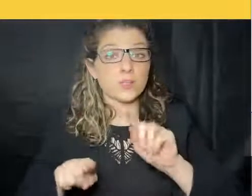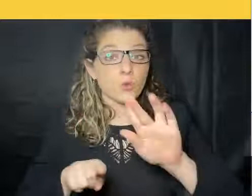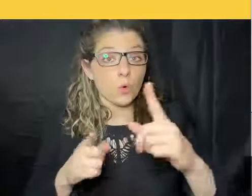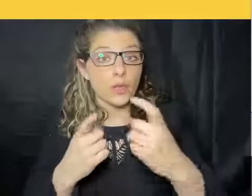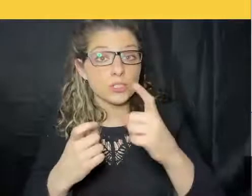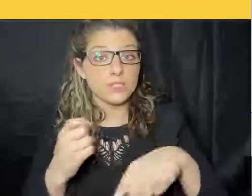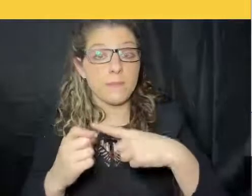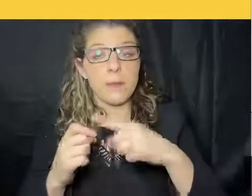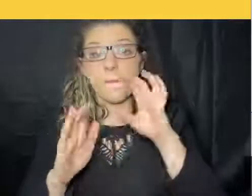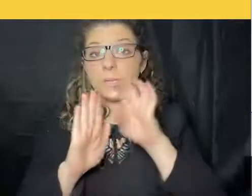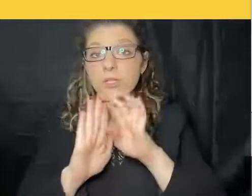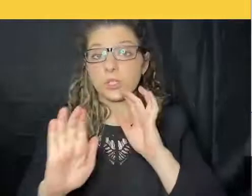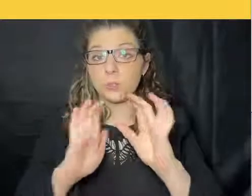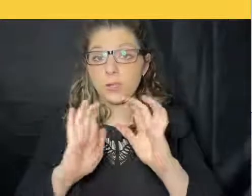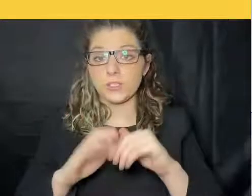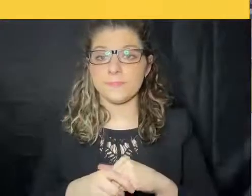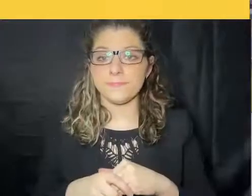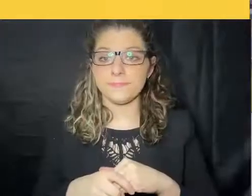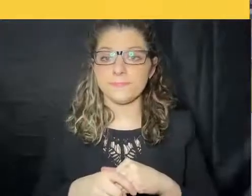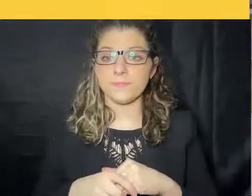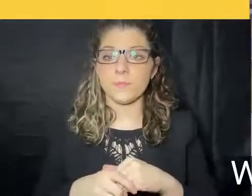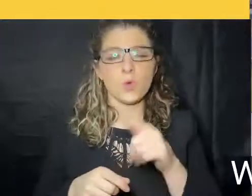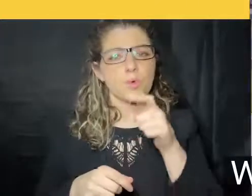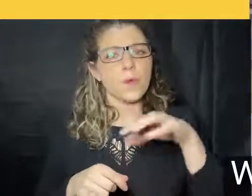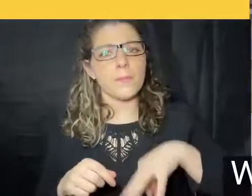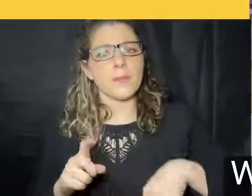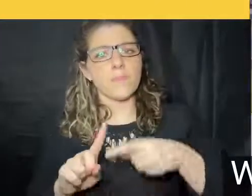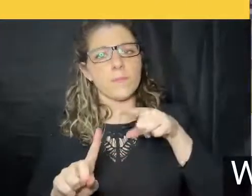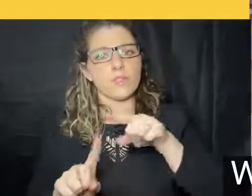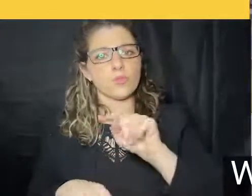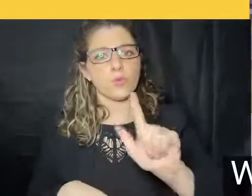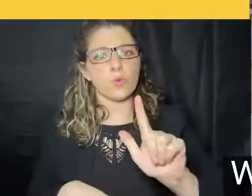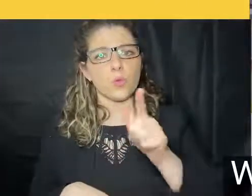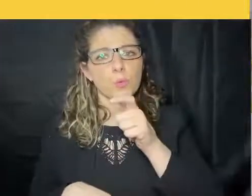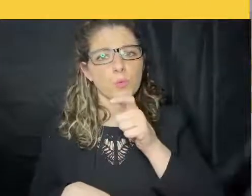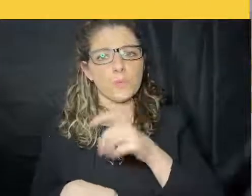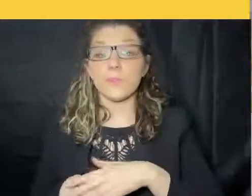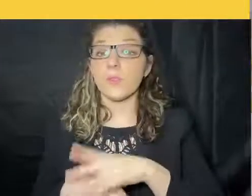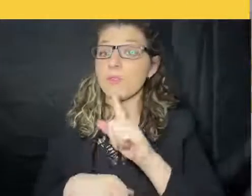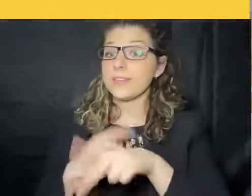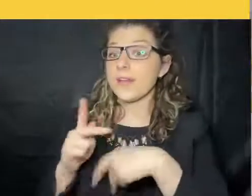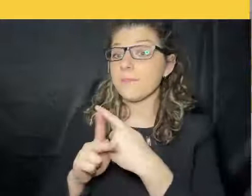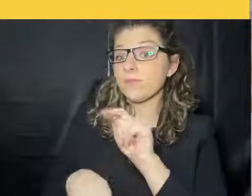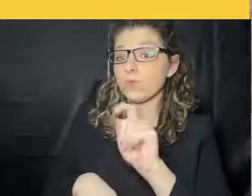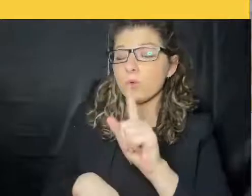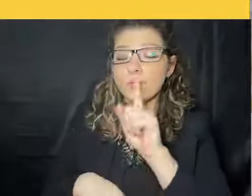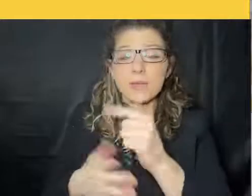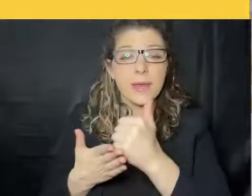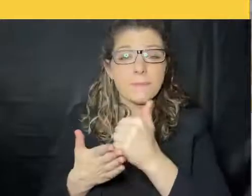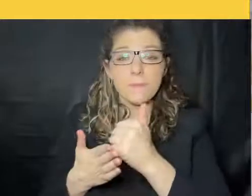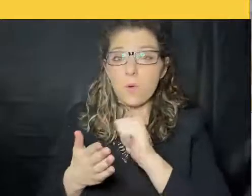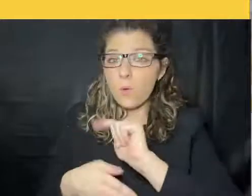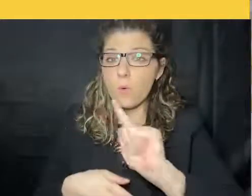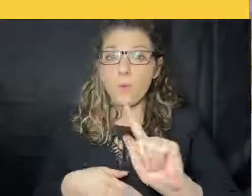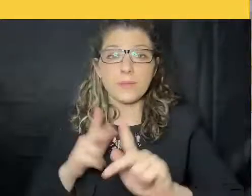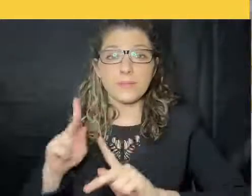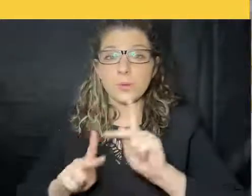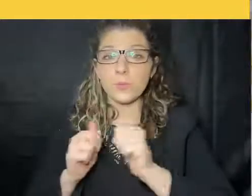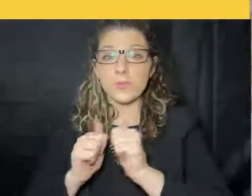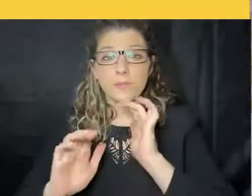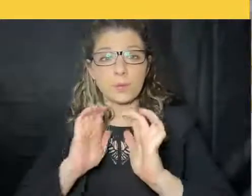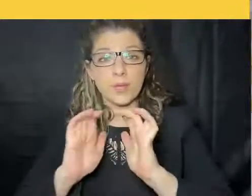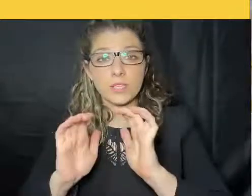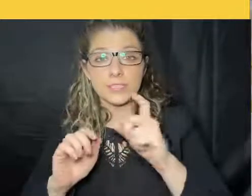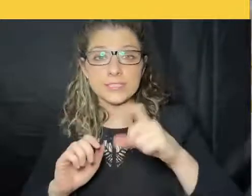about picture-based communication. Who could benefit from this tool? Okay, so this type of tool can really help all